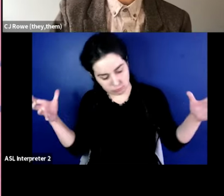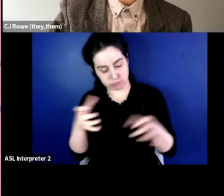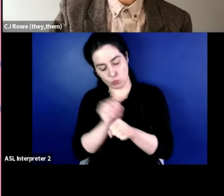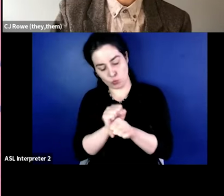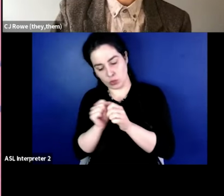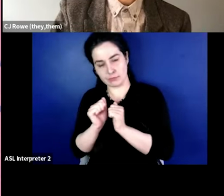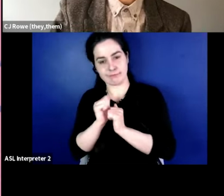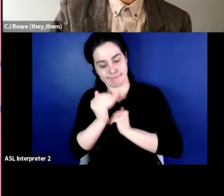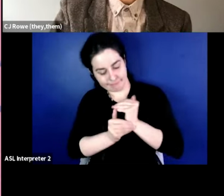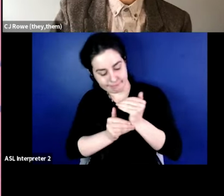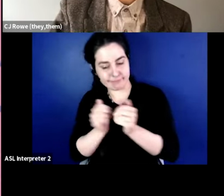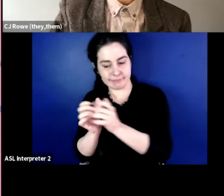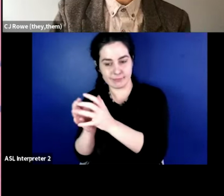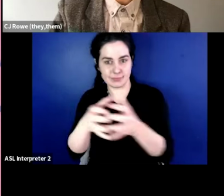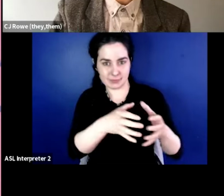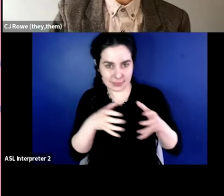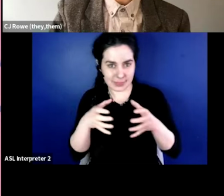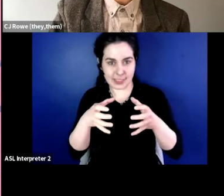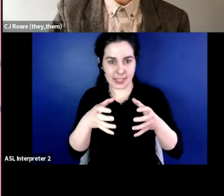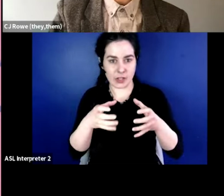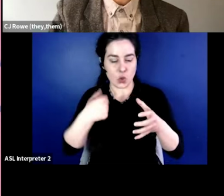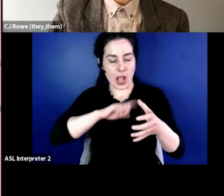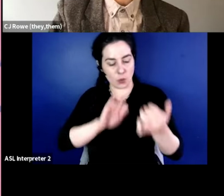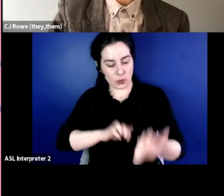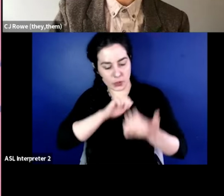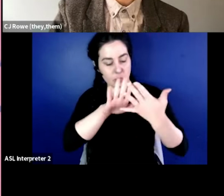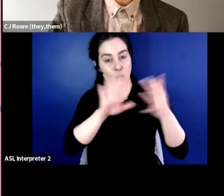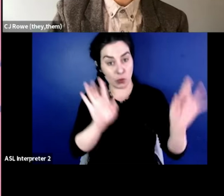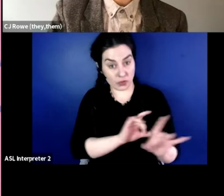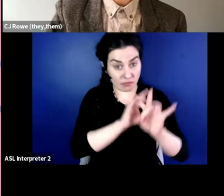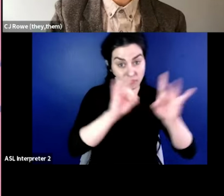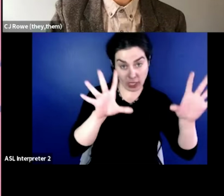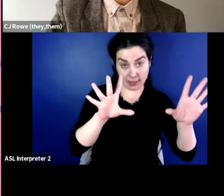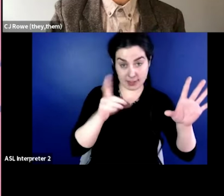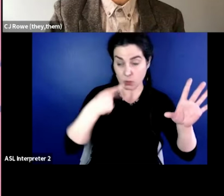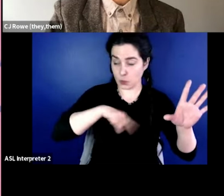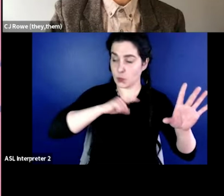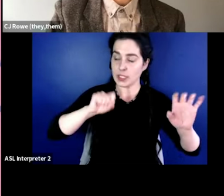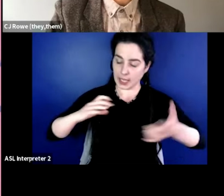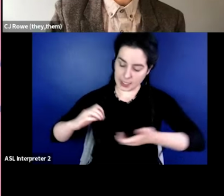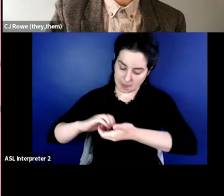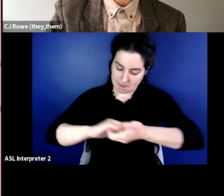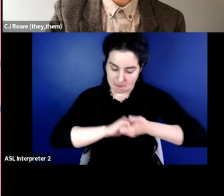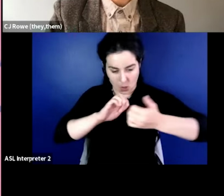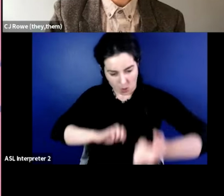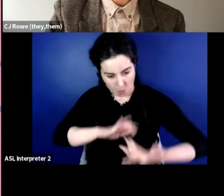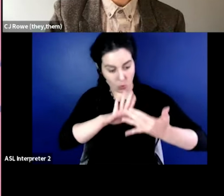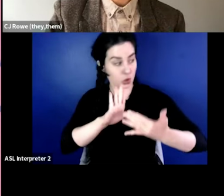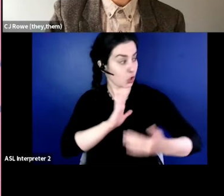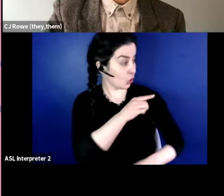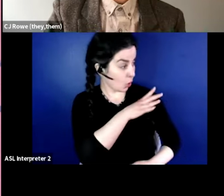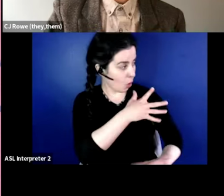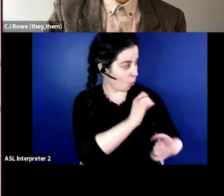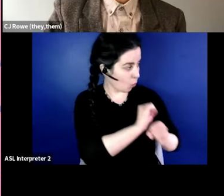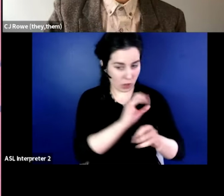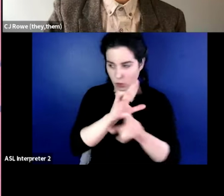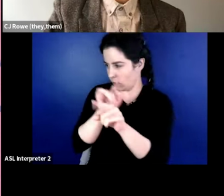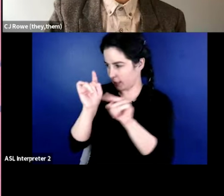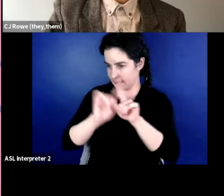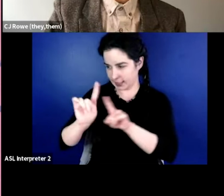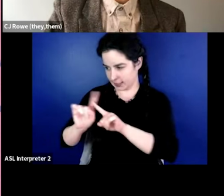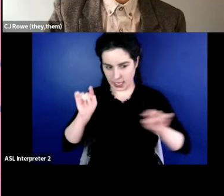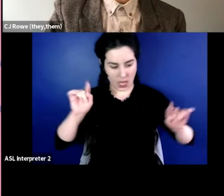to address ending violence. And we can do that collaboratively by uplifting each other's work